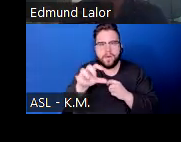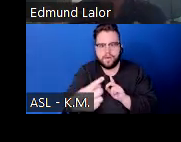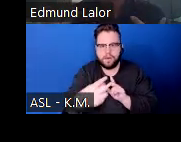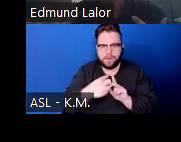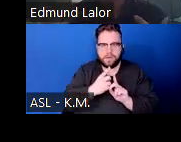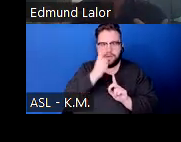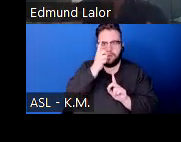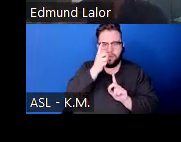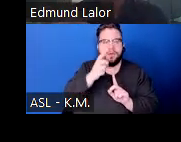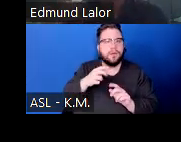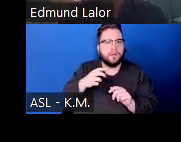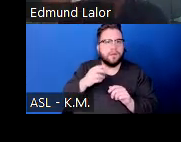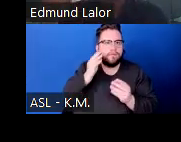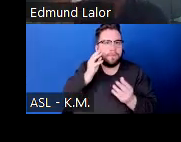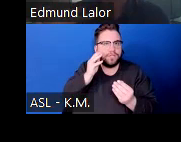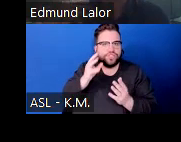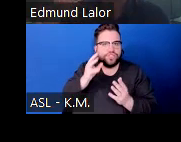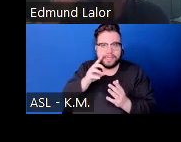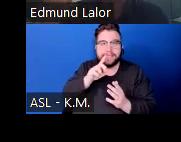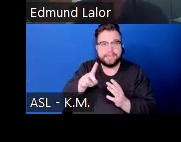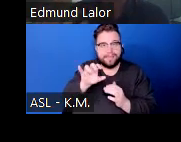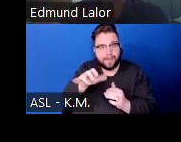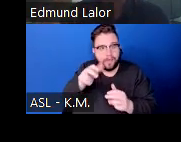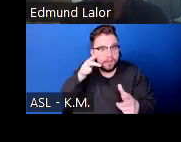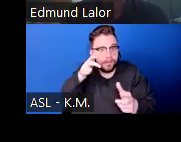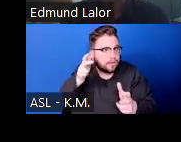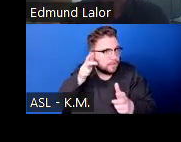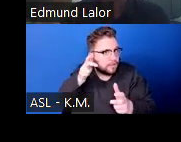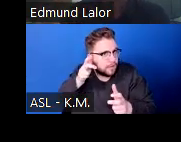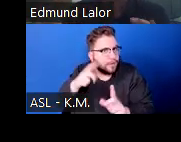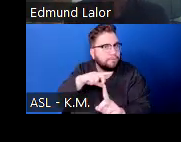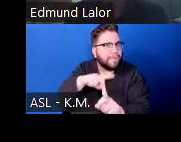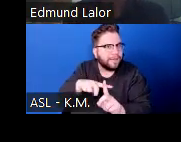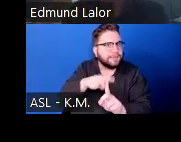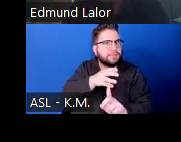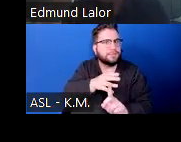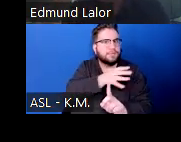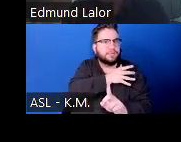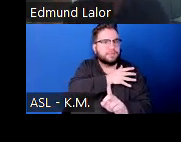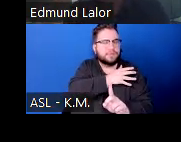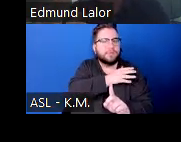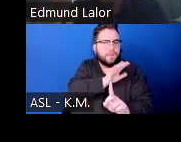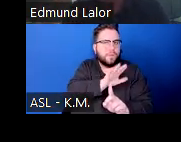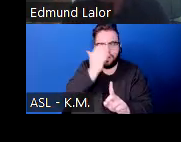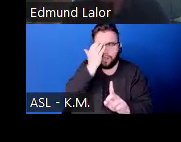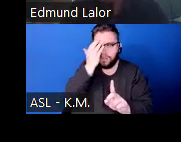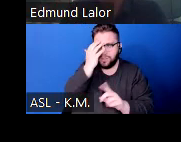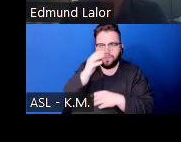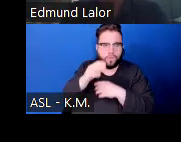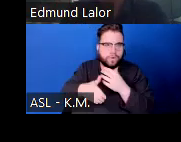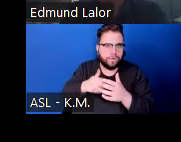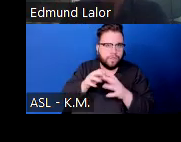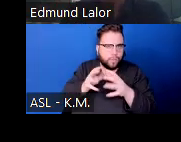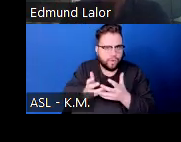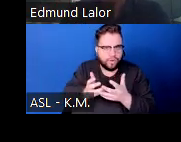that bottom-up sensory input with your knowledge and predictions about the world. And because I manipulated your knowledge of the world by telling you what you were